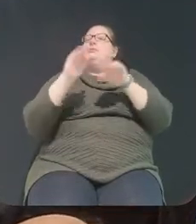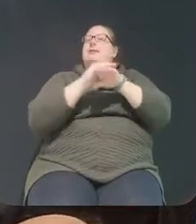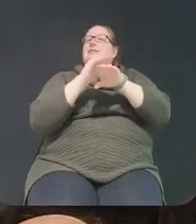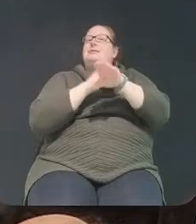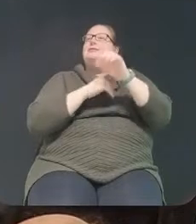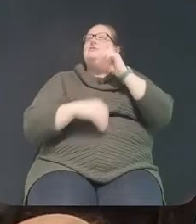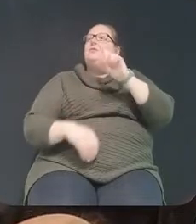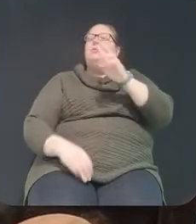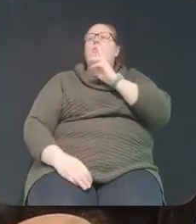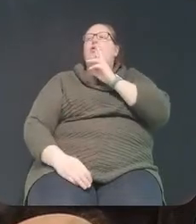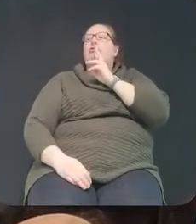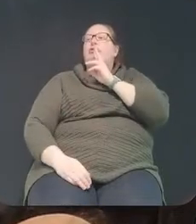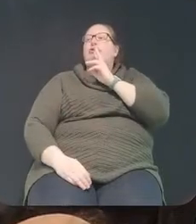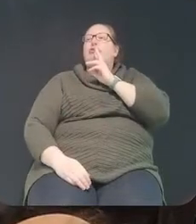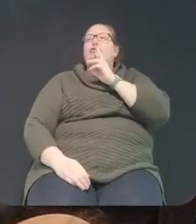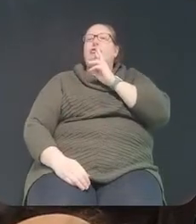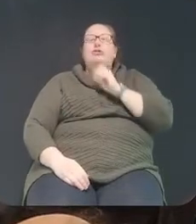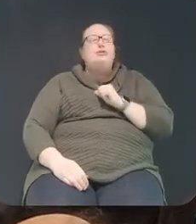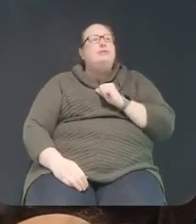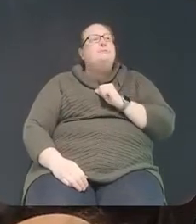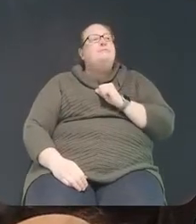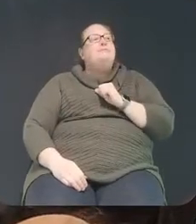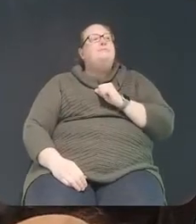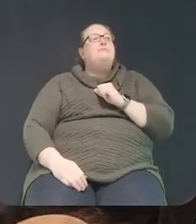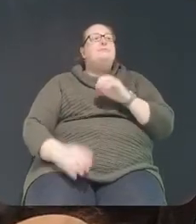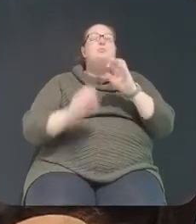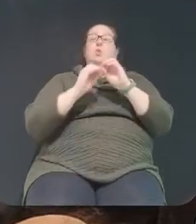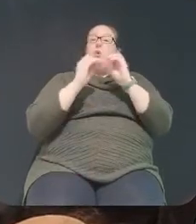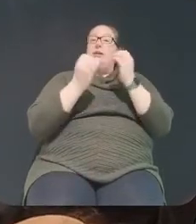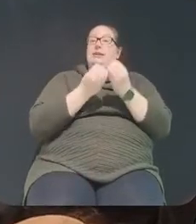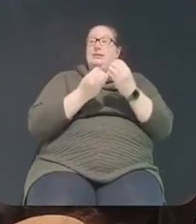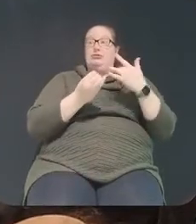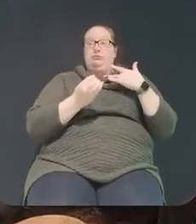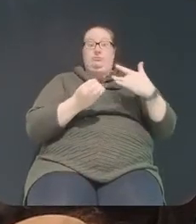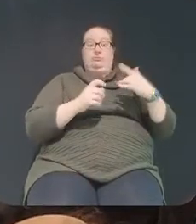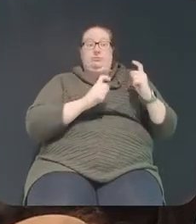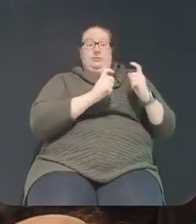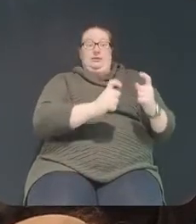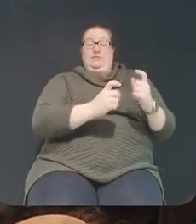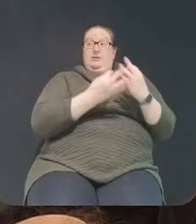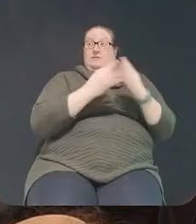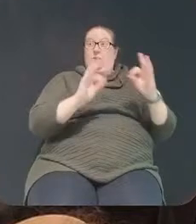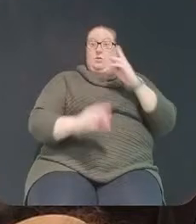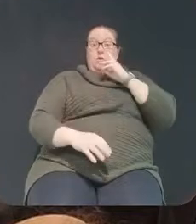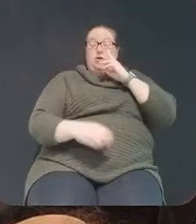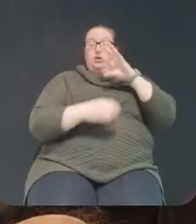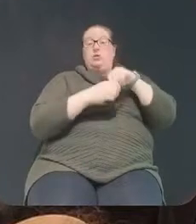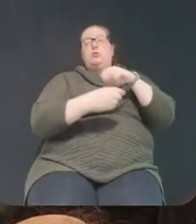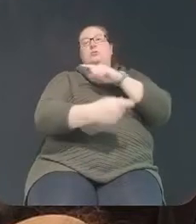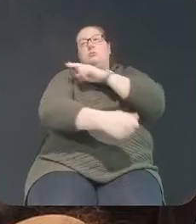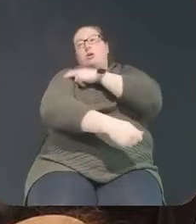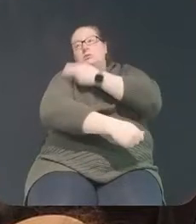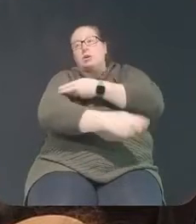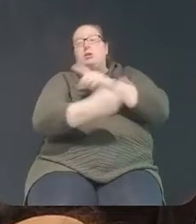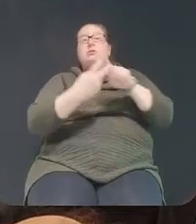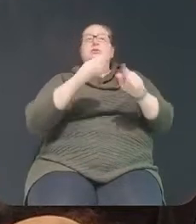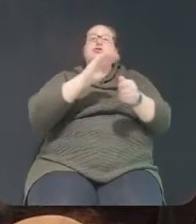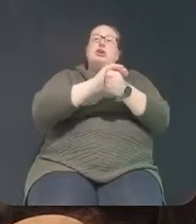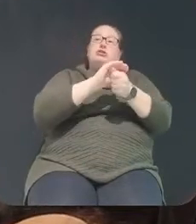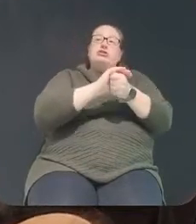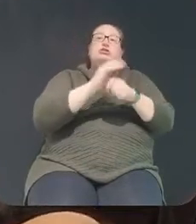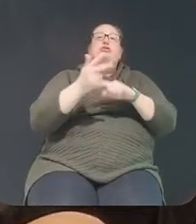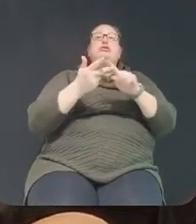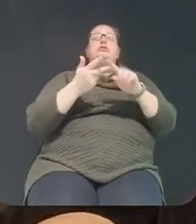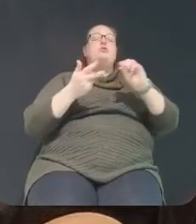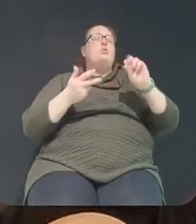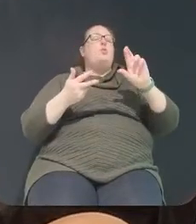municipal water supply. Organizations that were regularly granted free water included hospitals, shelters,